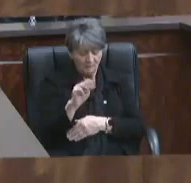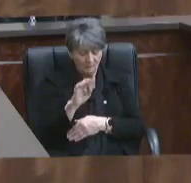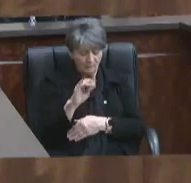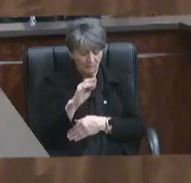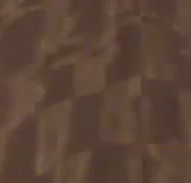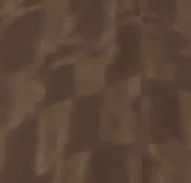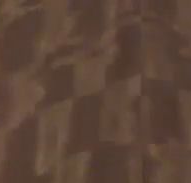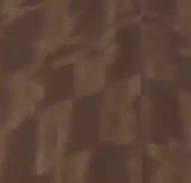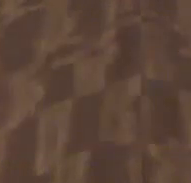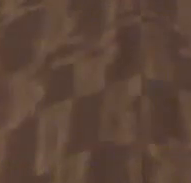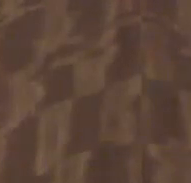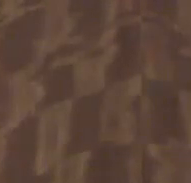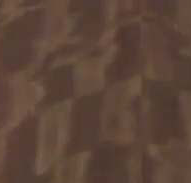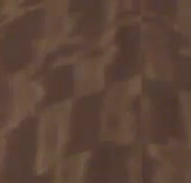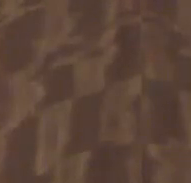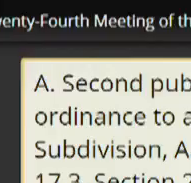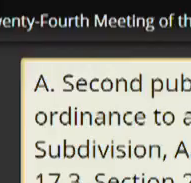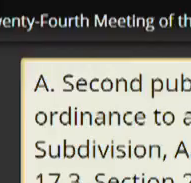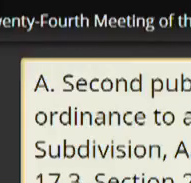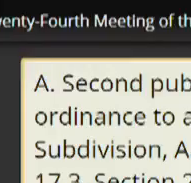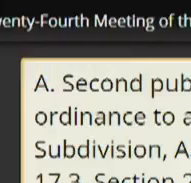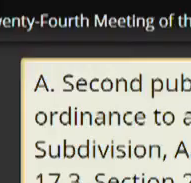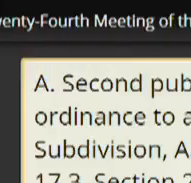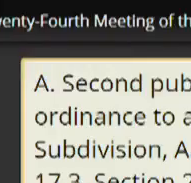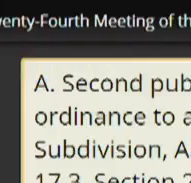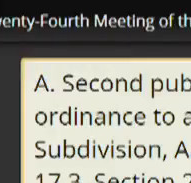the Emergency Services Commission.